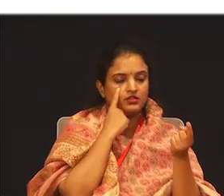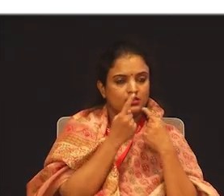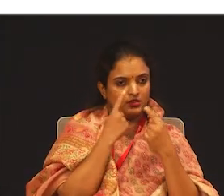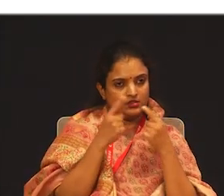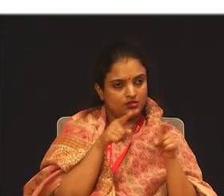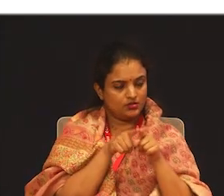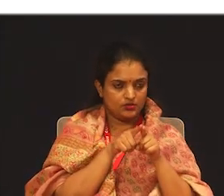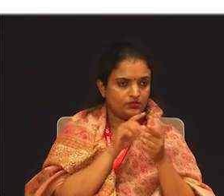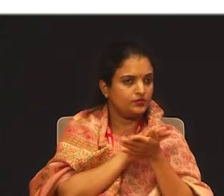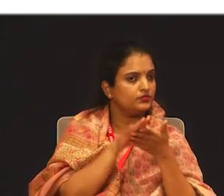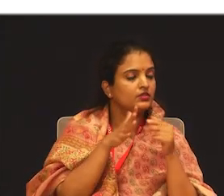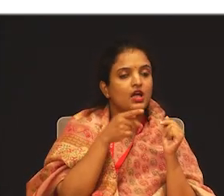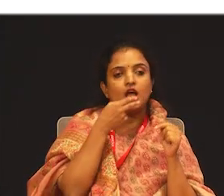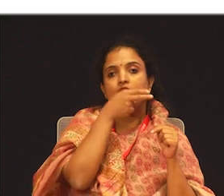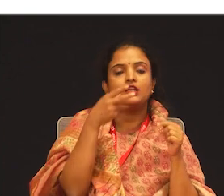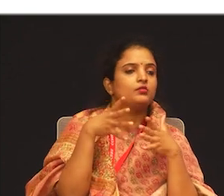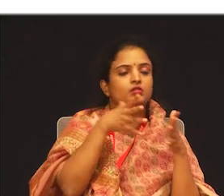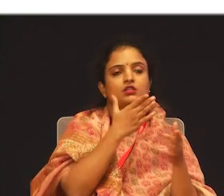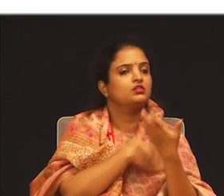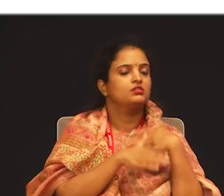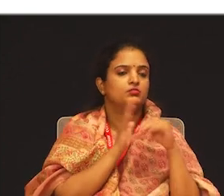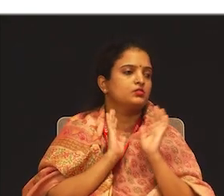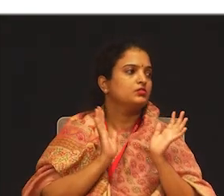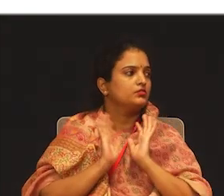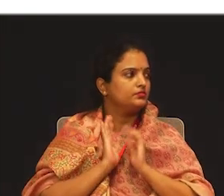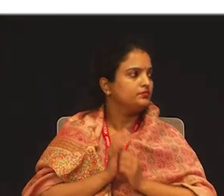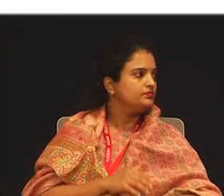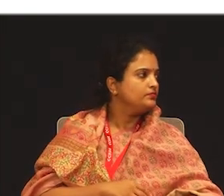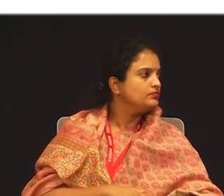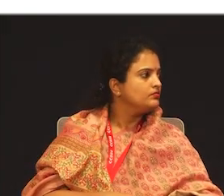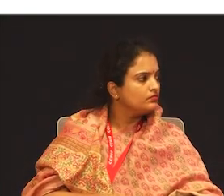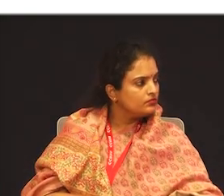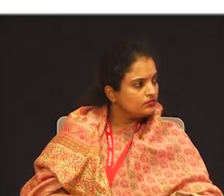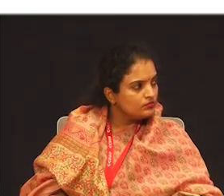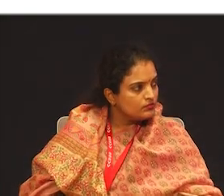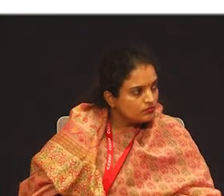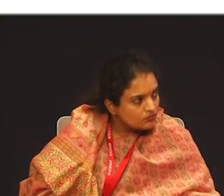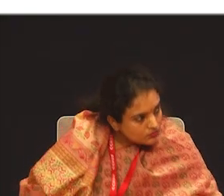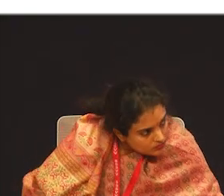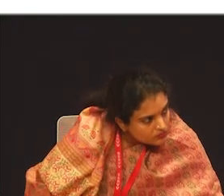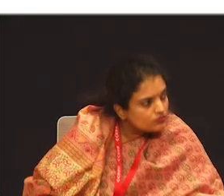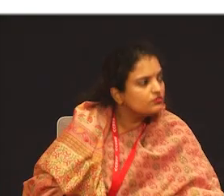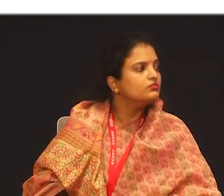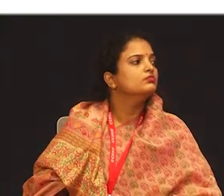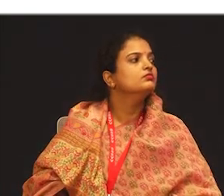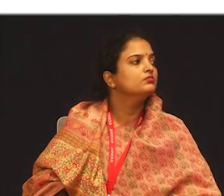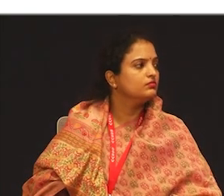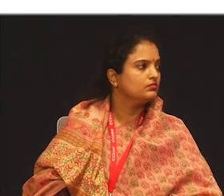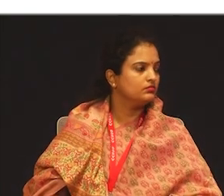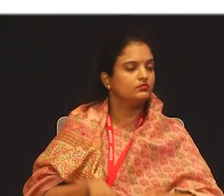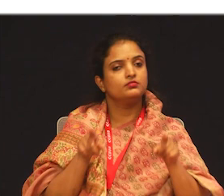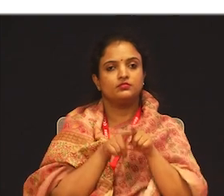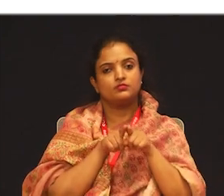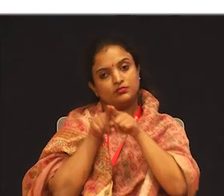you any name of the disability conditions. After this, we took to the